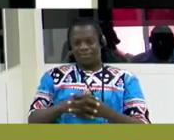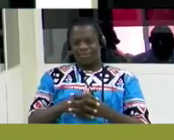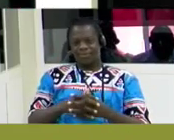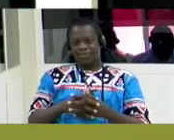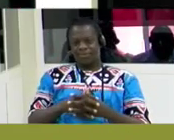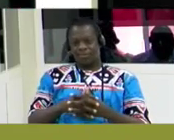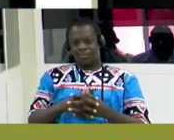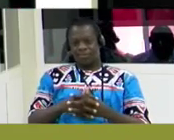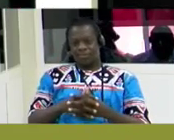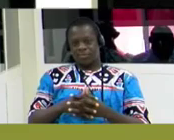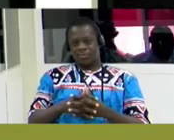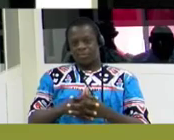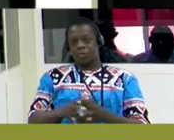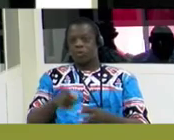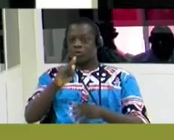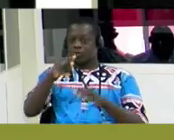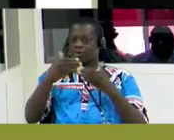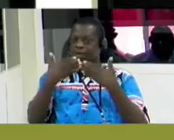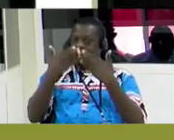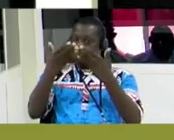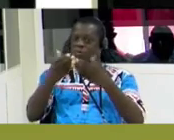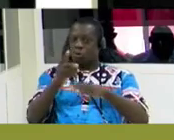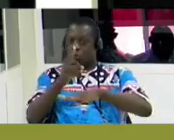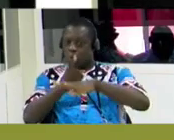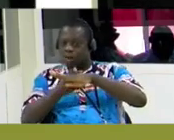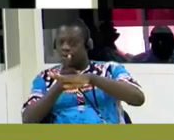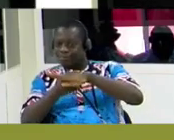you were given certain warnings.